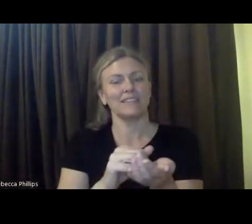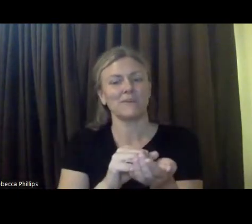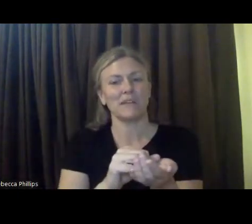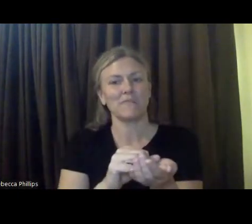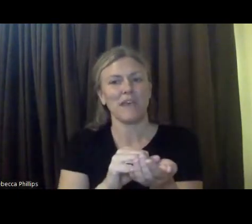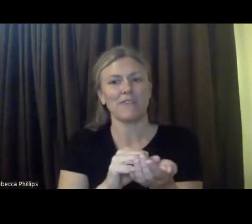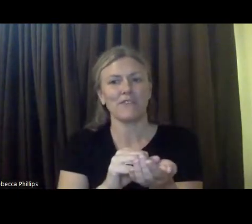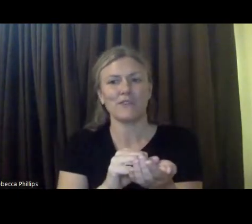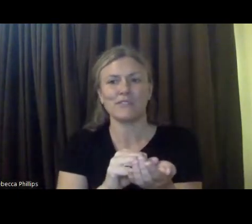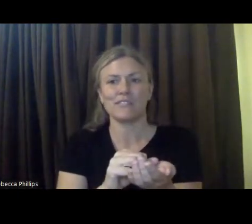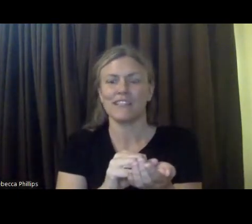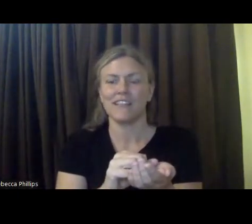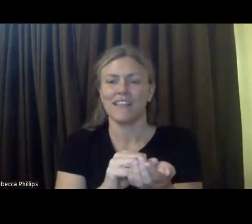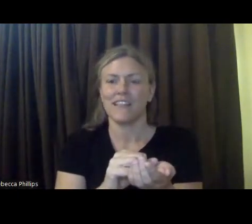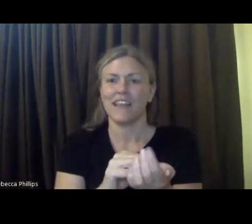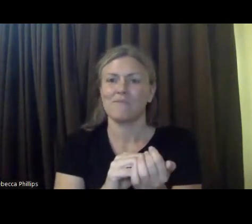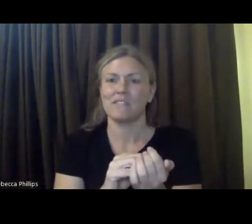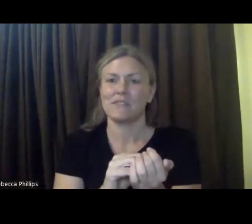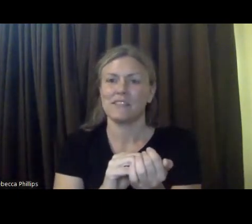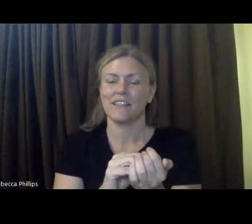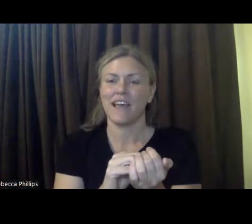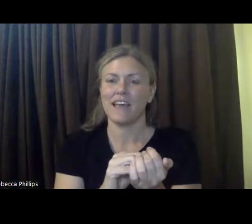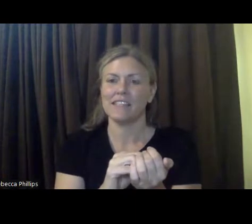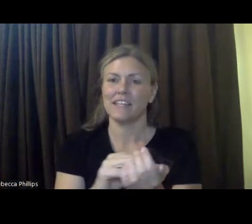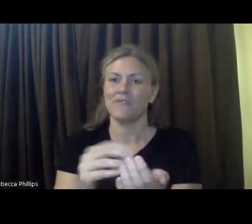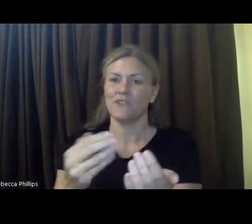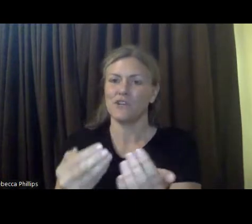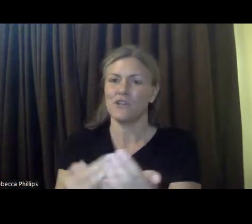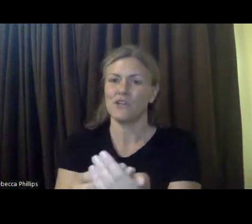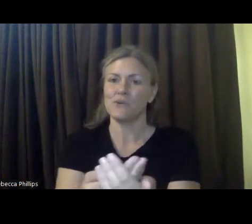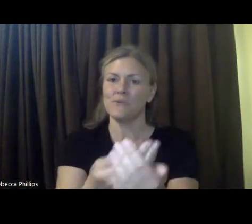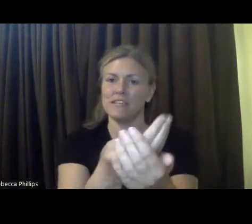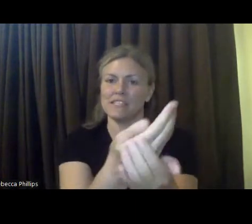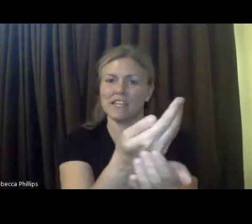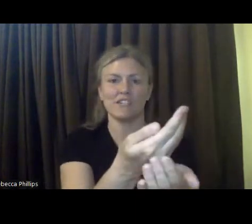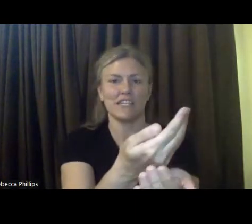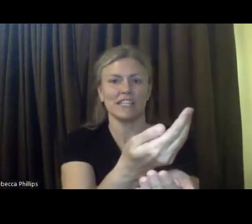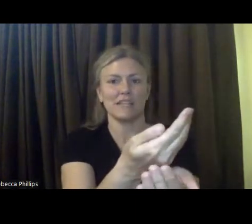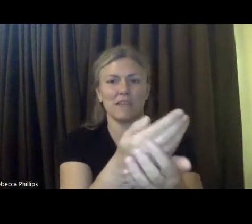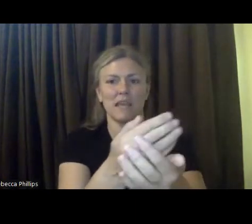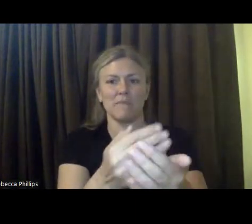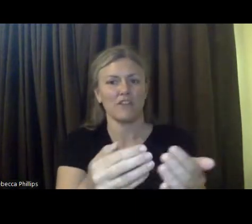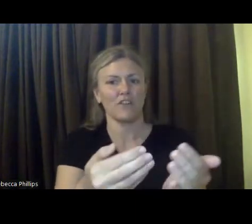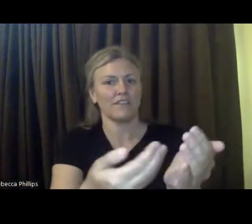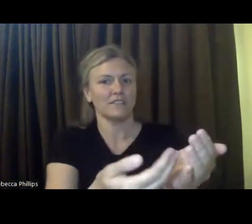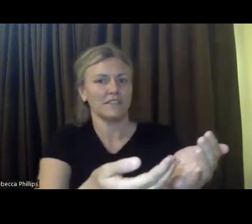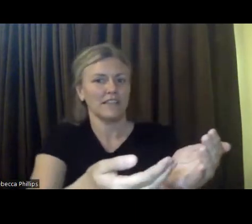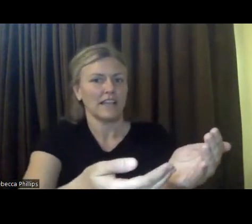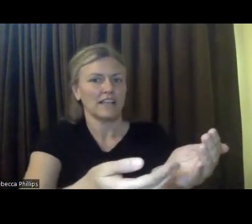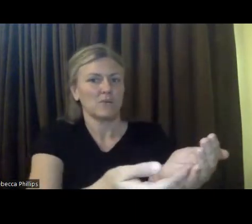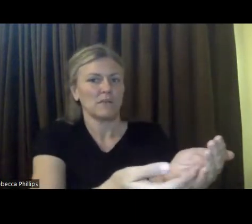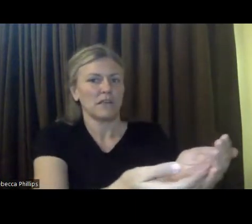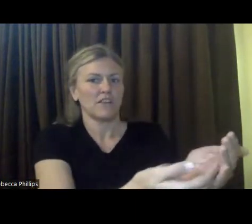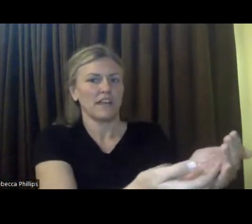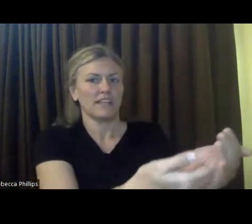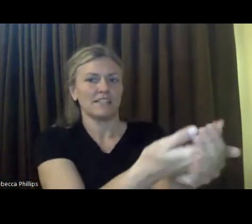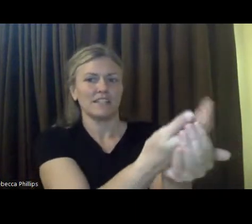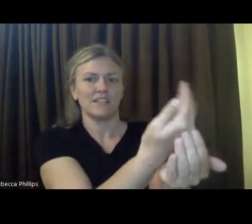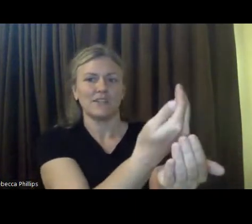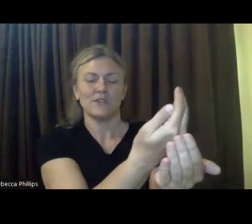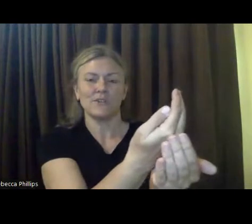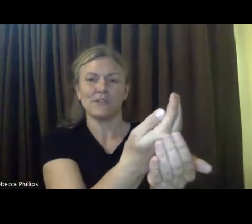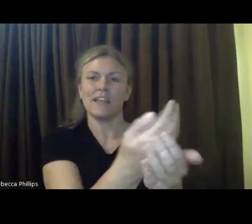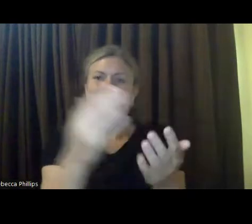again, welcome back for those that have been doing the class. And if you're new, it's like you're digging something up out of the ground, like scooping it with your